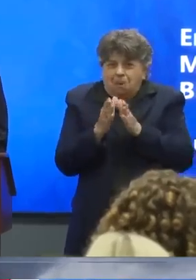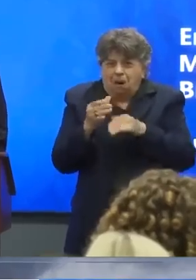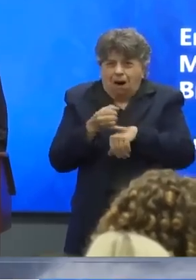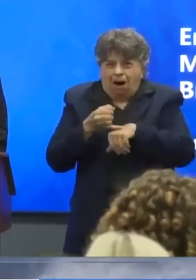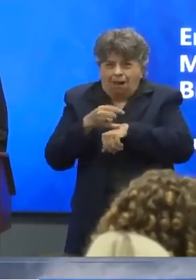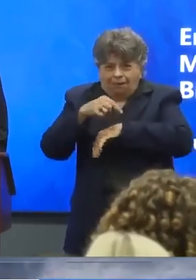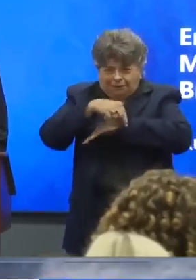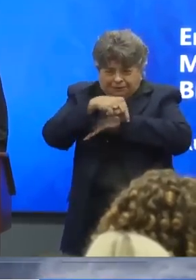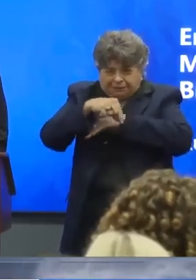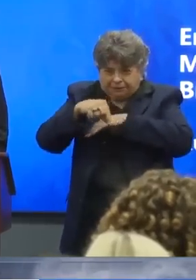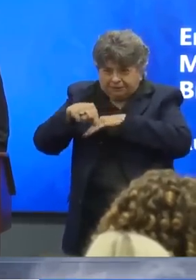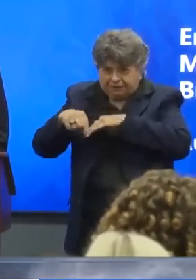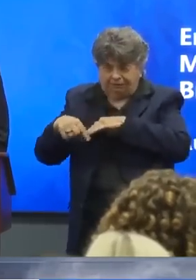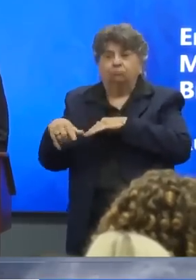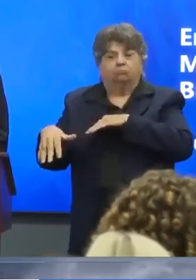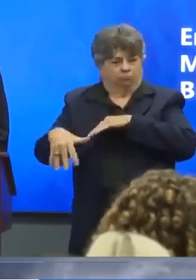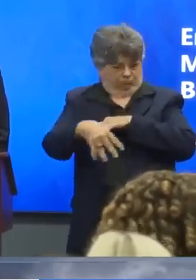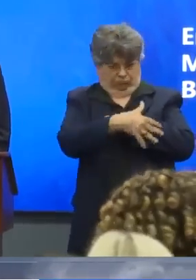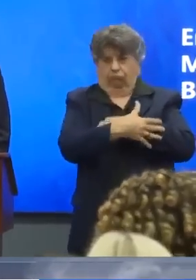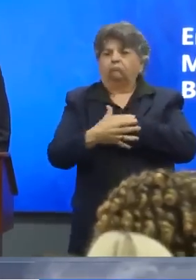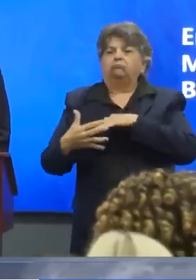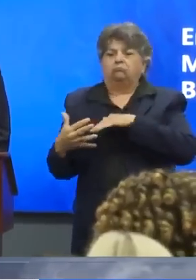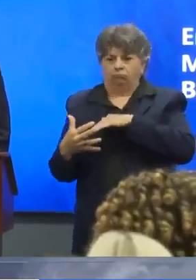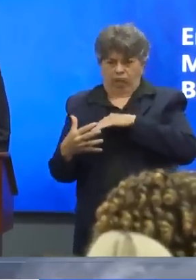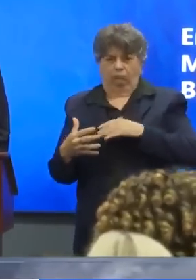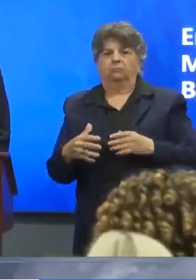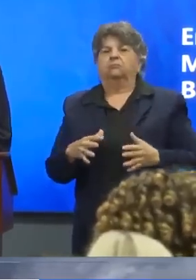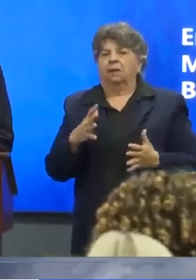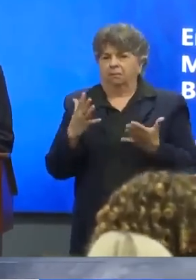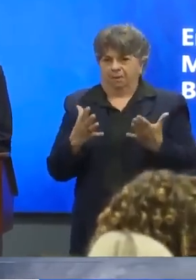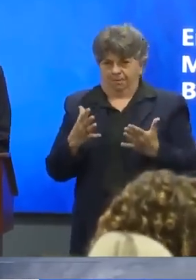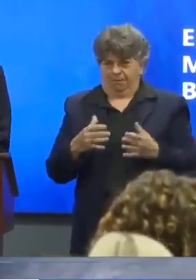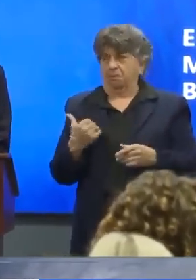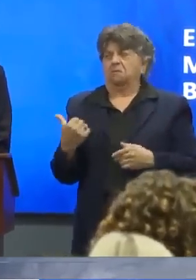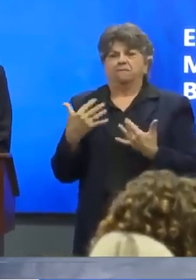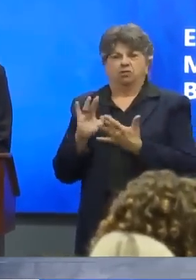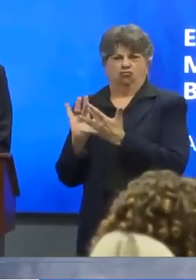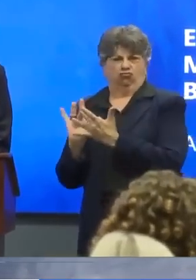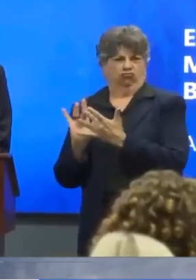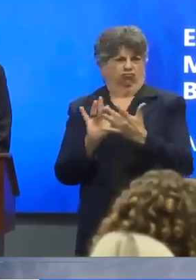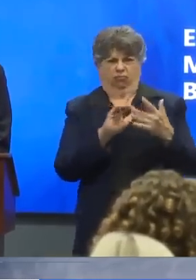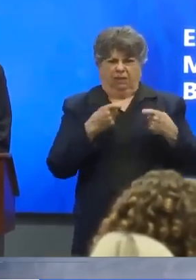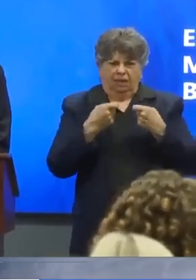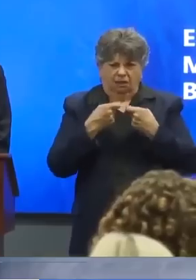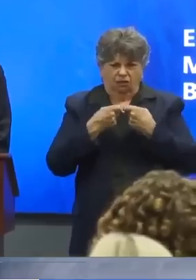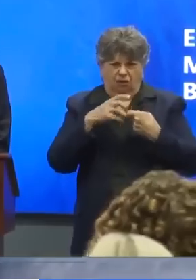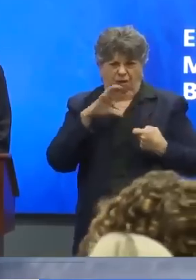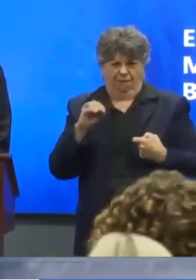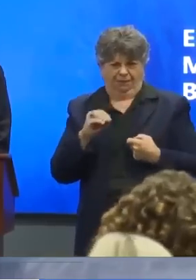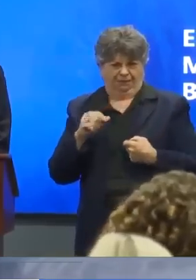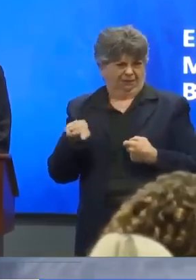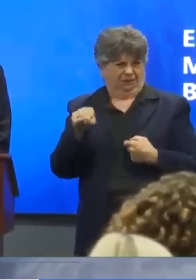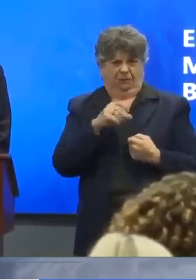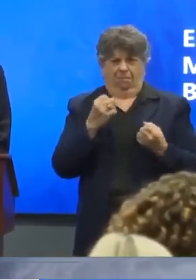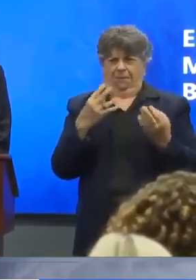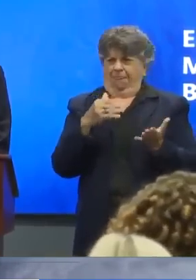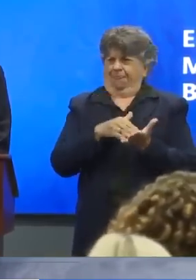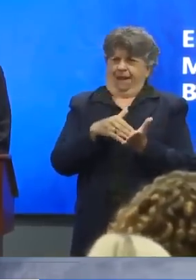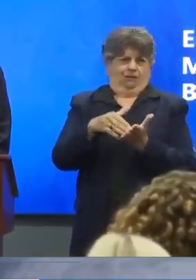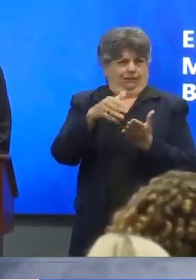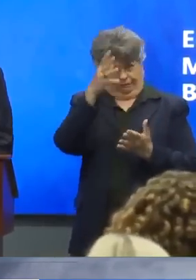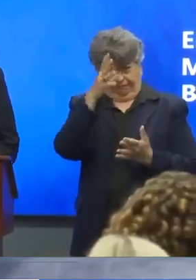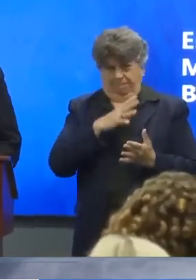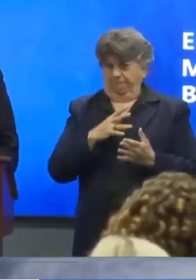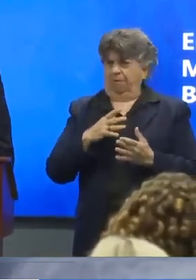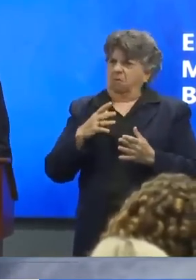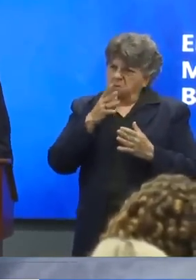major utility companies today. We will have tens of thousands of linemen positioned prior